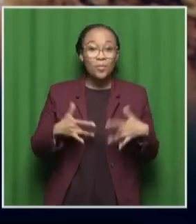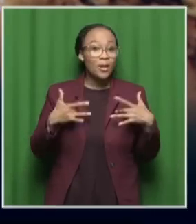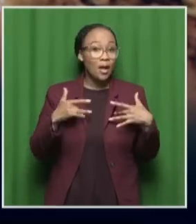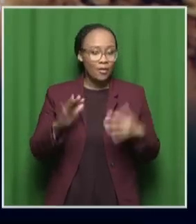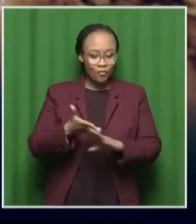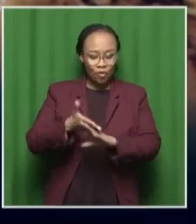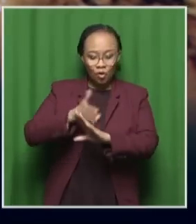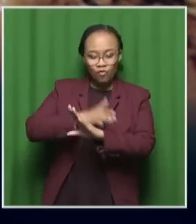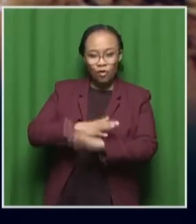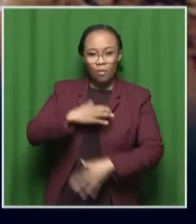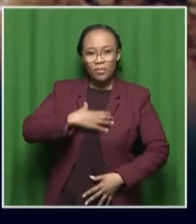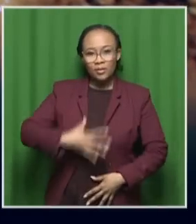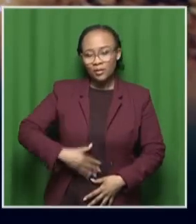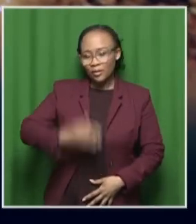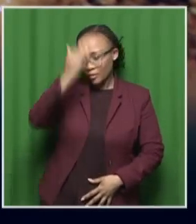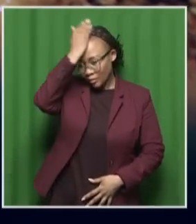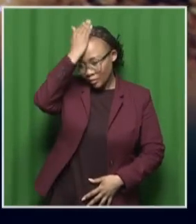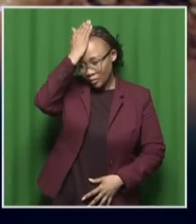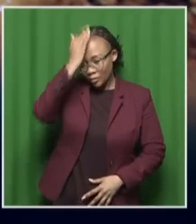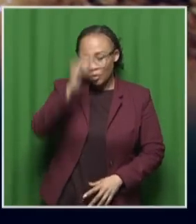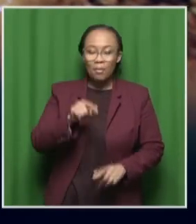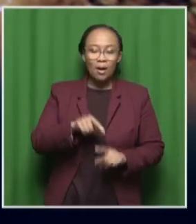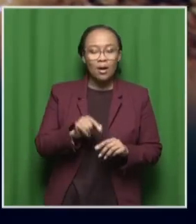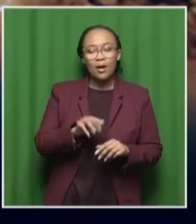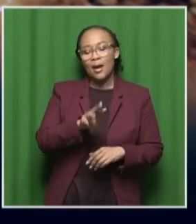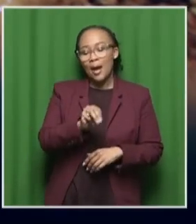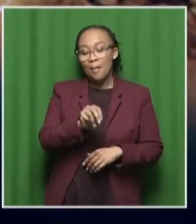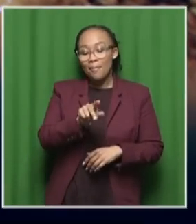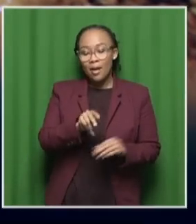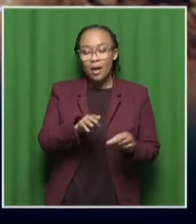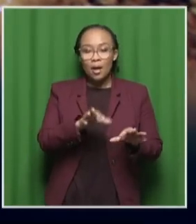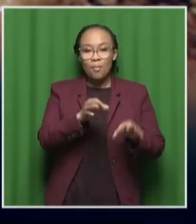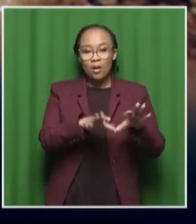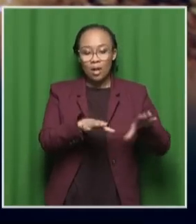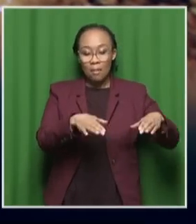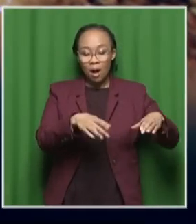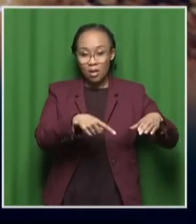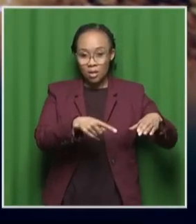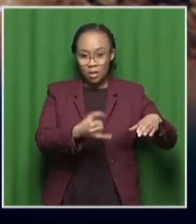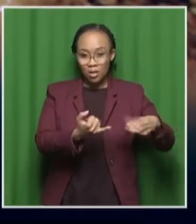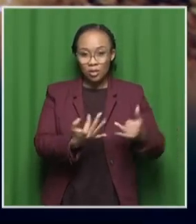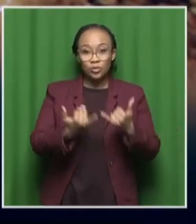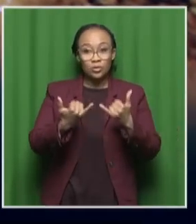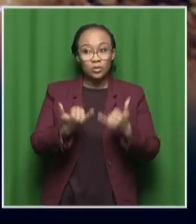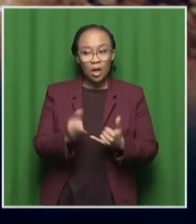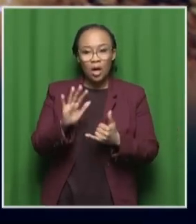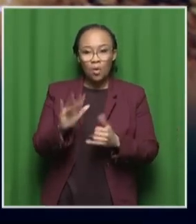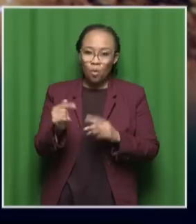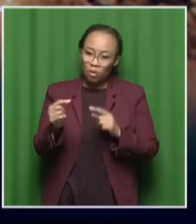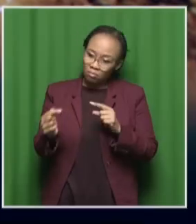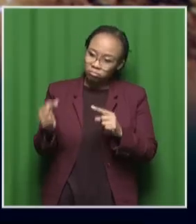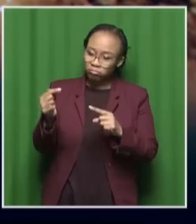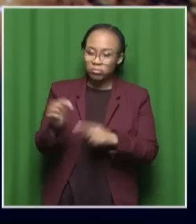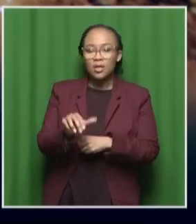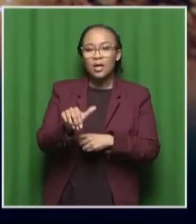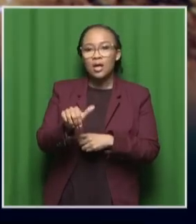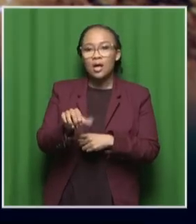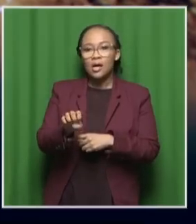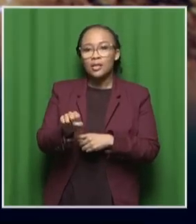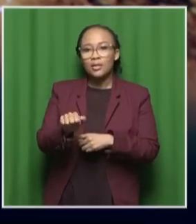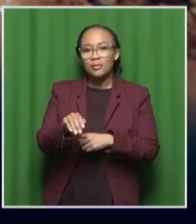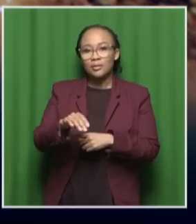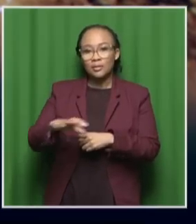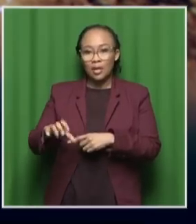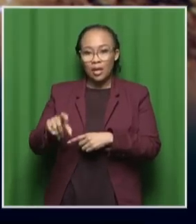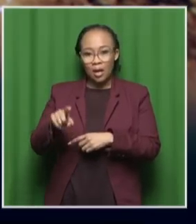Now, former President Jacob Zuma and the uMkhonto weSizwe political party will today face off with the South African Broadcasting Corporation in